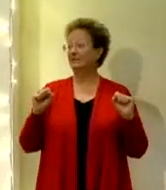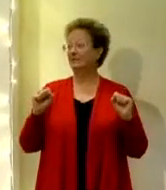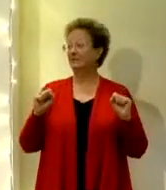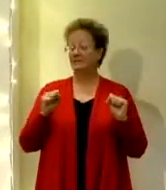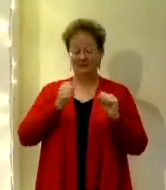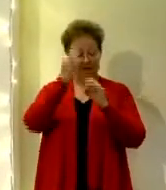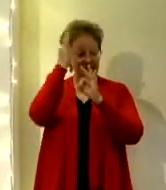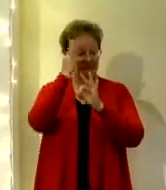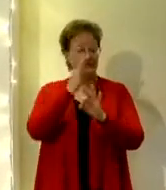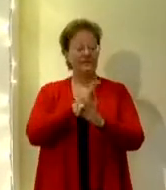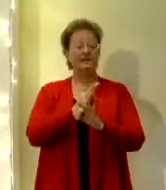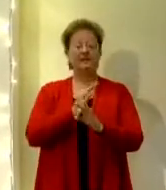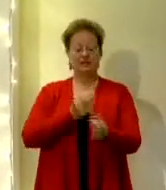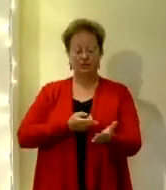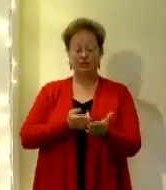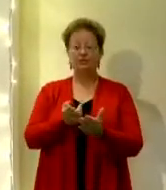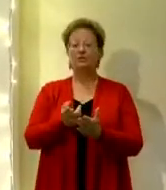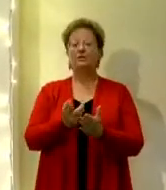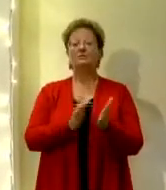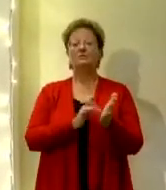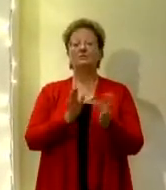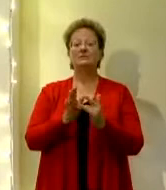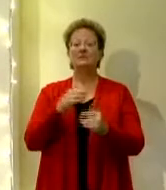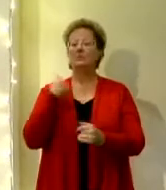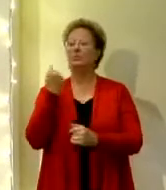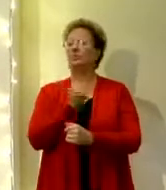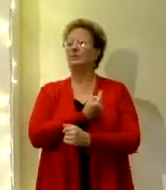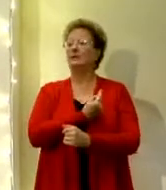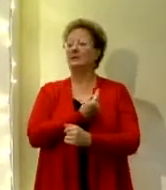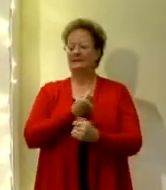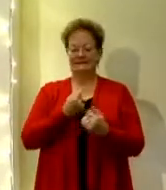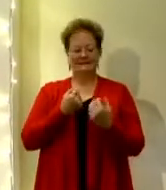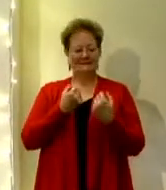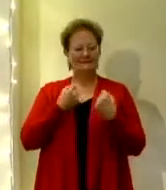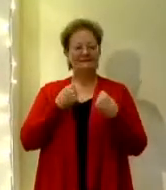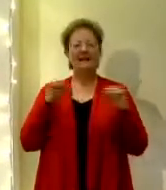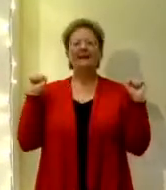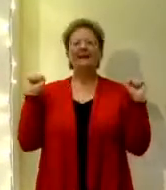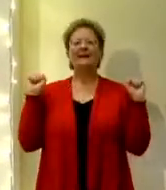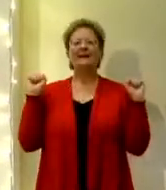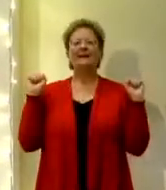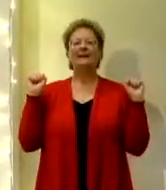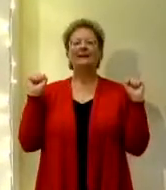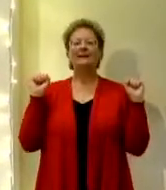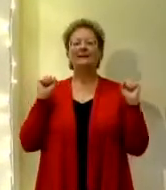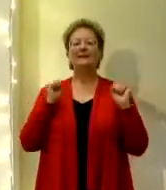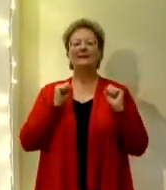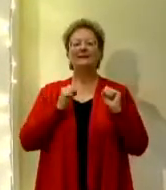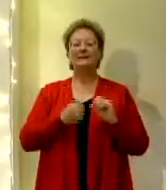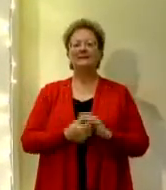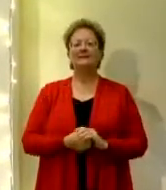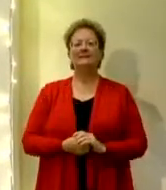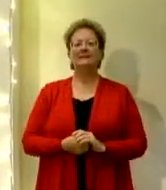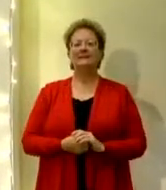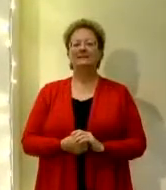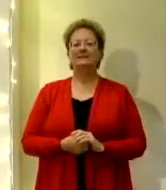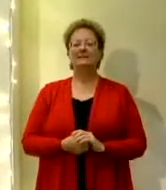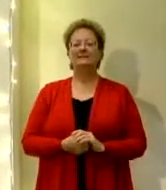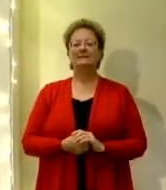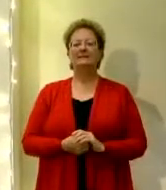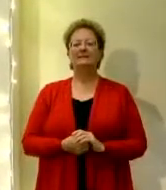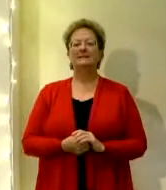this truth in Jesus, you are saved. It's like a light that you hold inside of yourself in